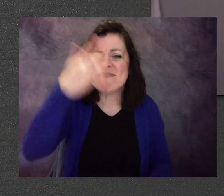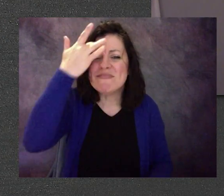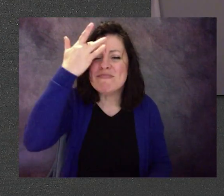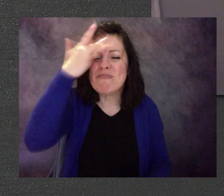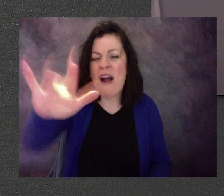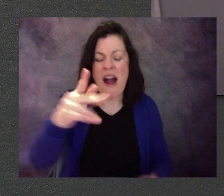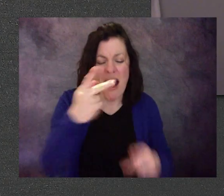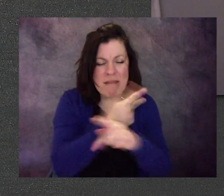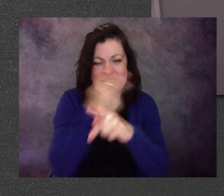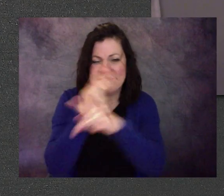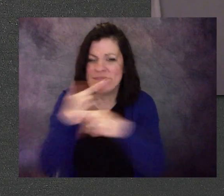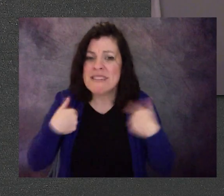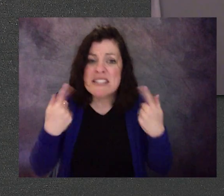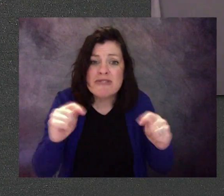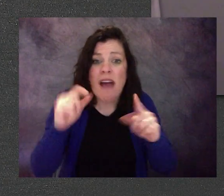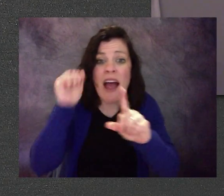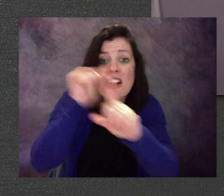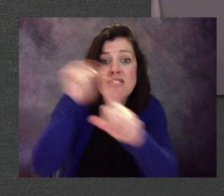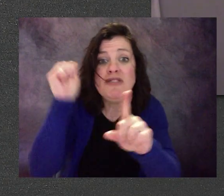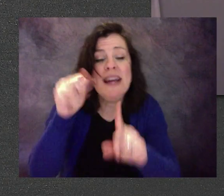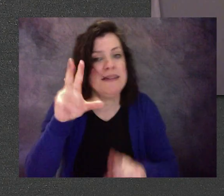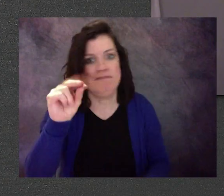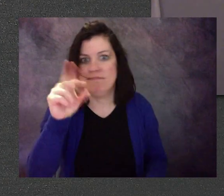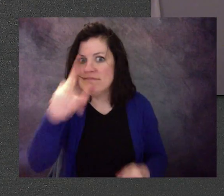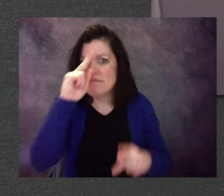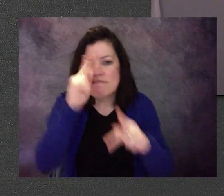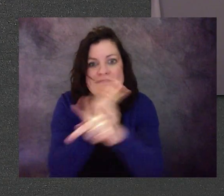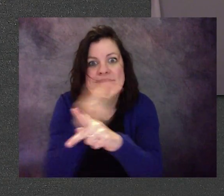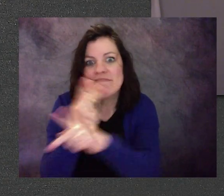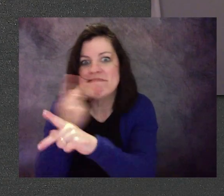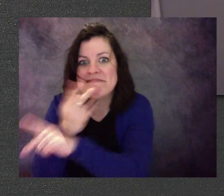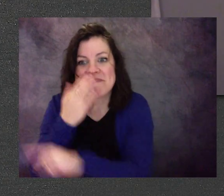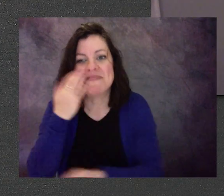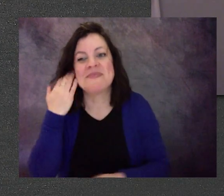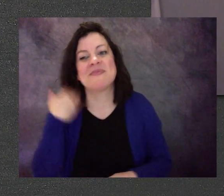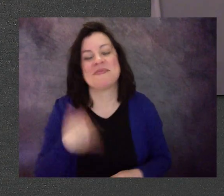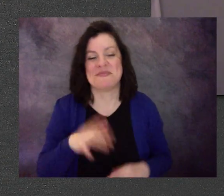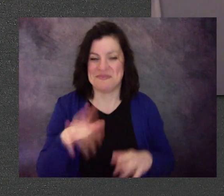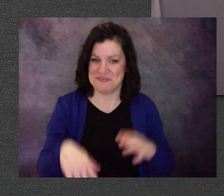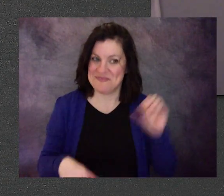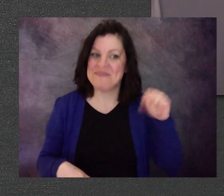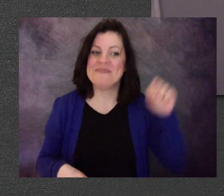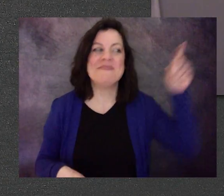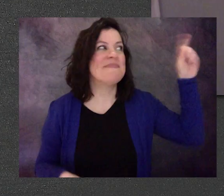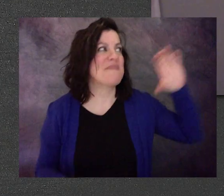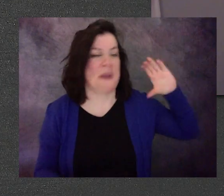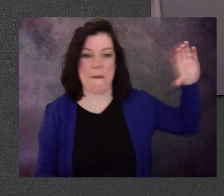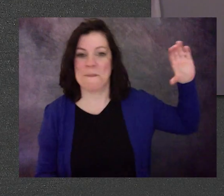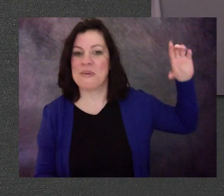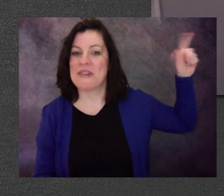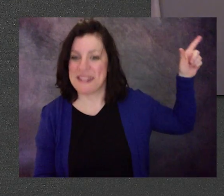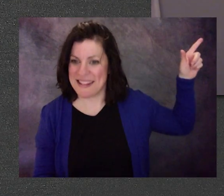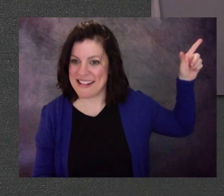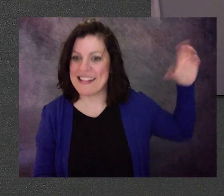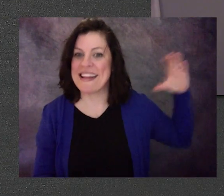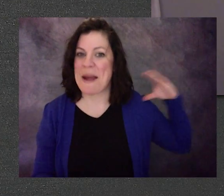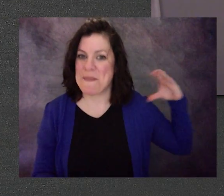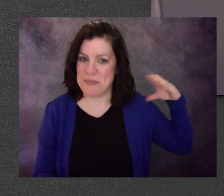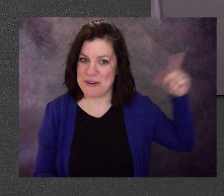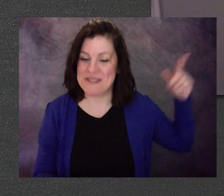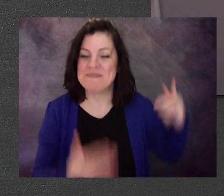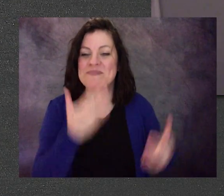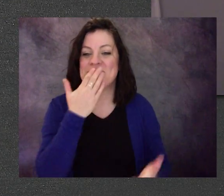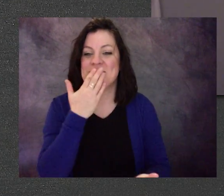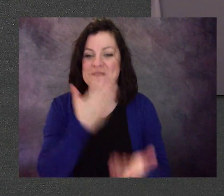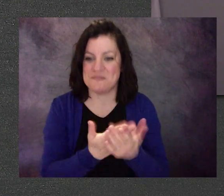might trick you. This is a capital E, another capital letter. The capital letters are the big ones and the lowercase